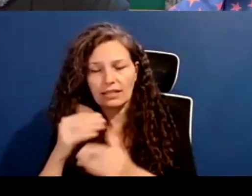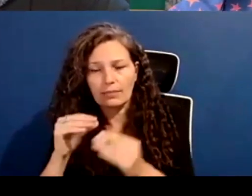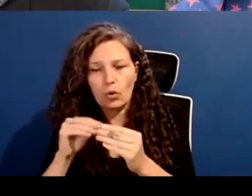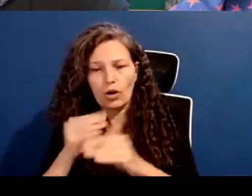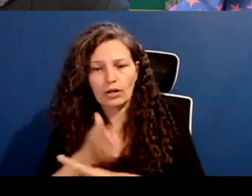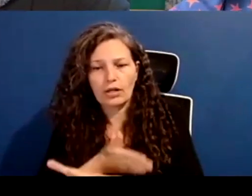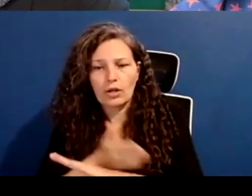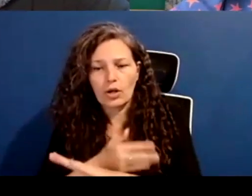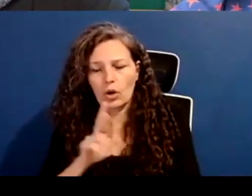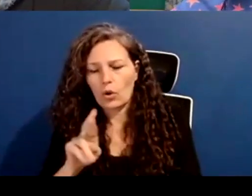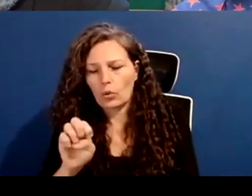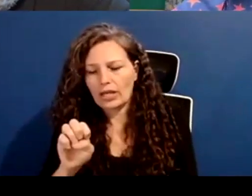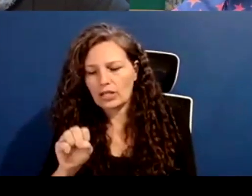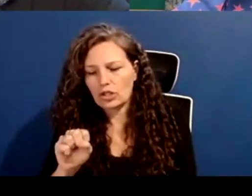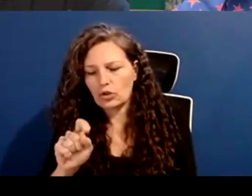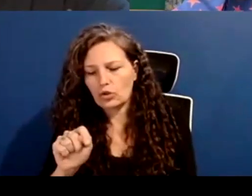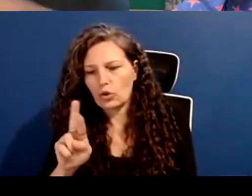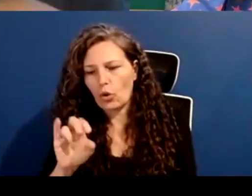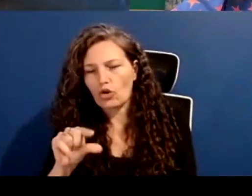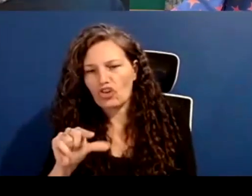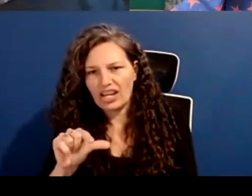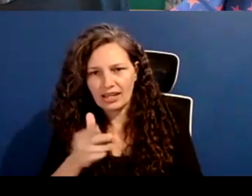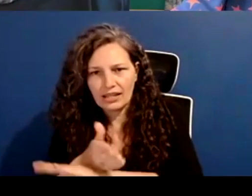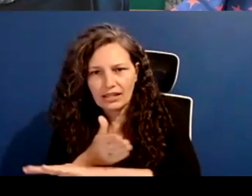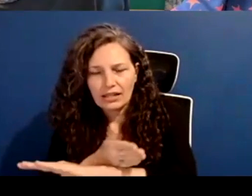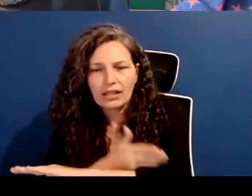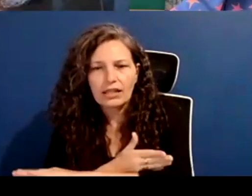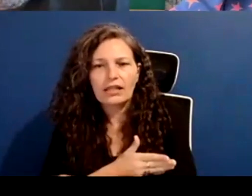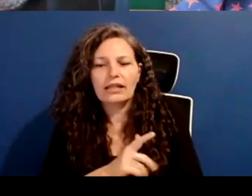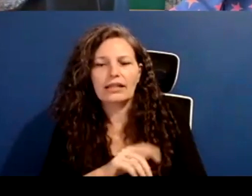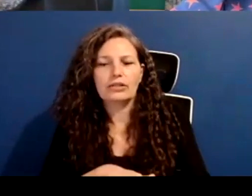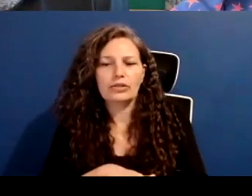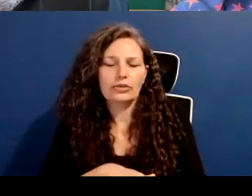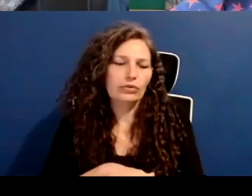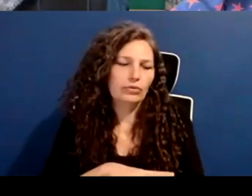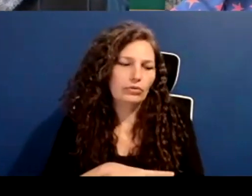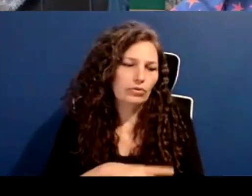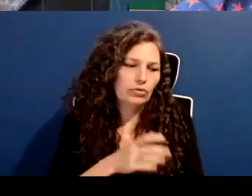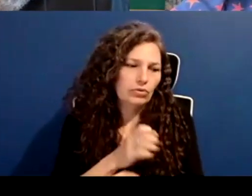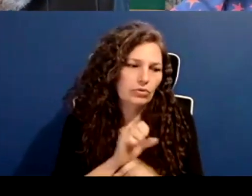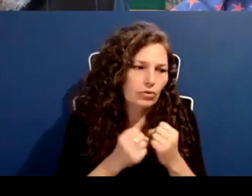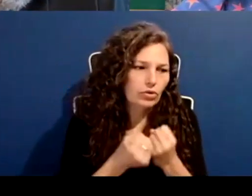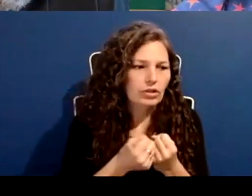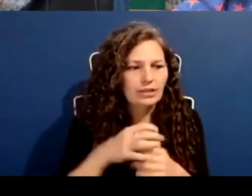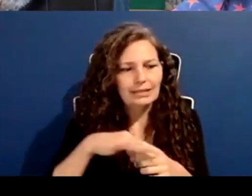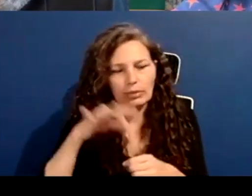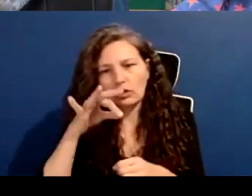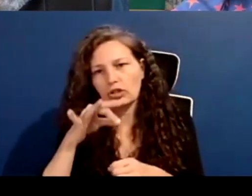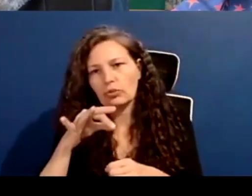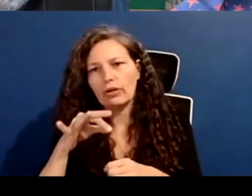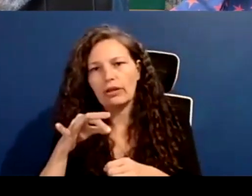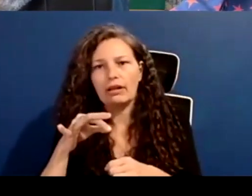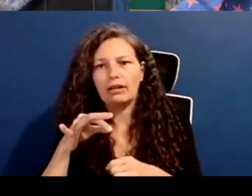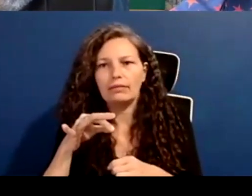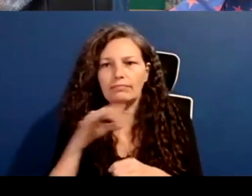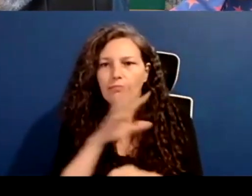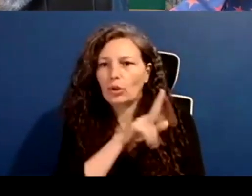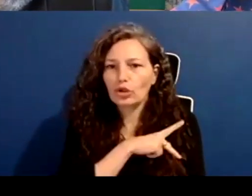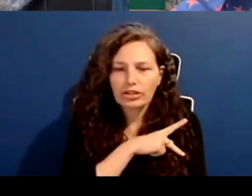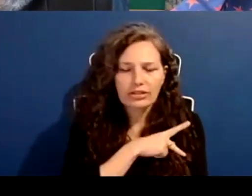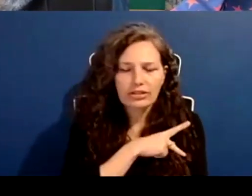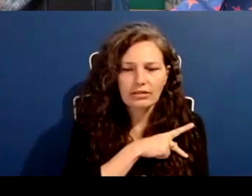restoring interpersonal, social, and spiritual dimensions. Healing is the work that is done in and